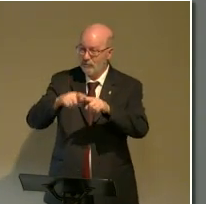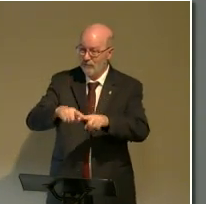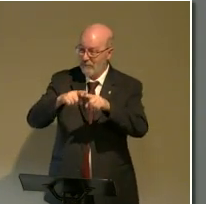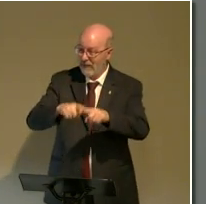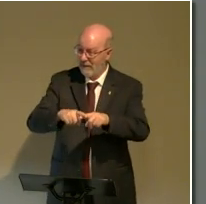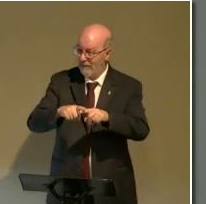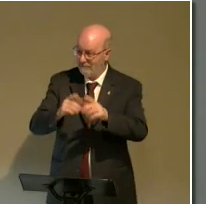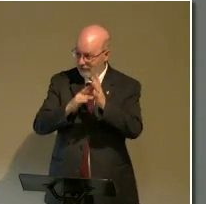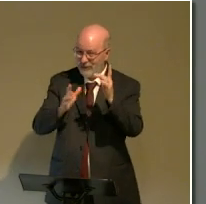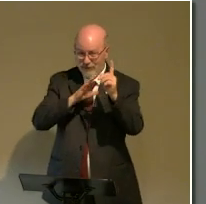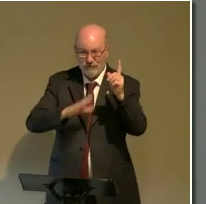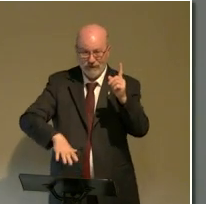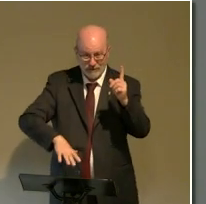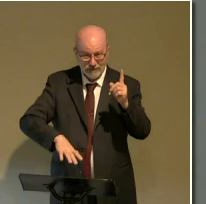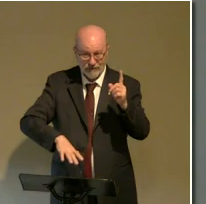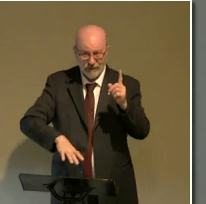Christ.